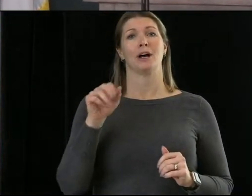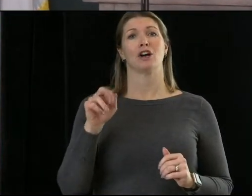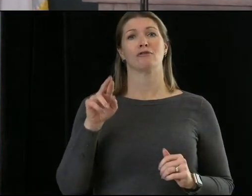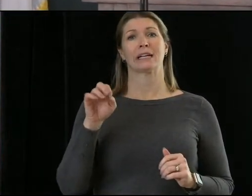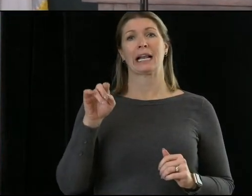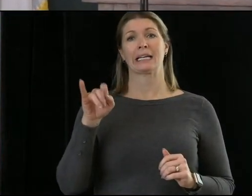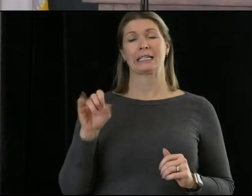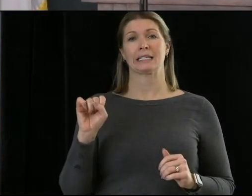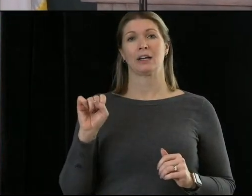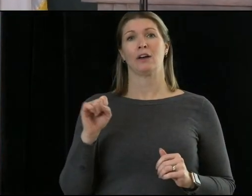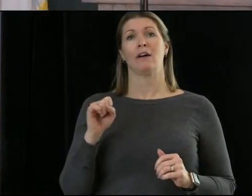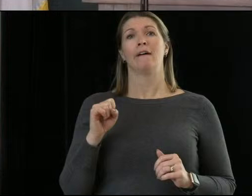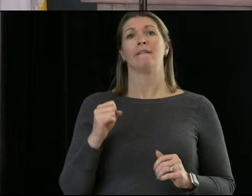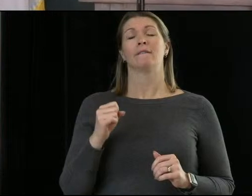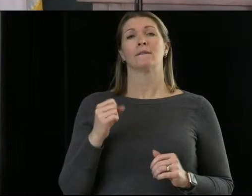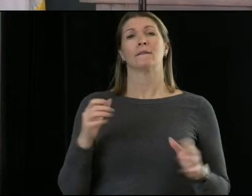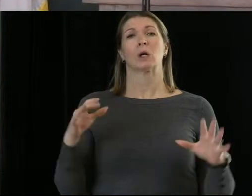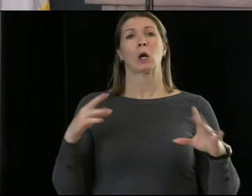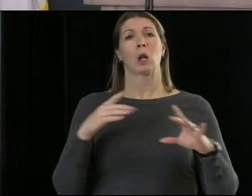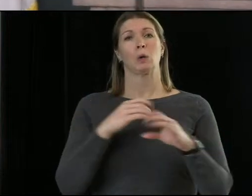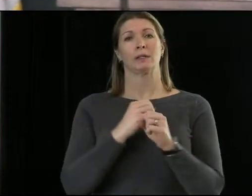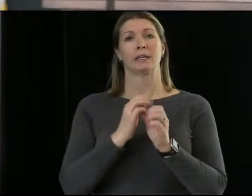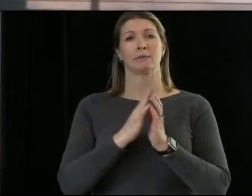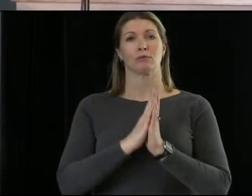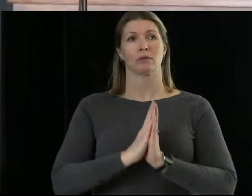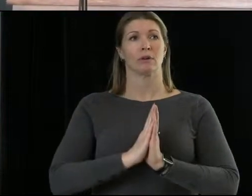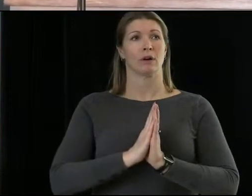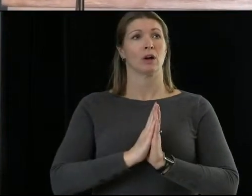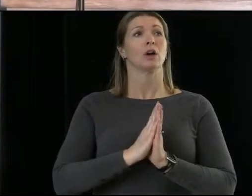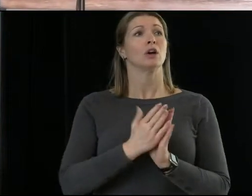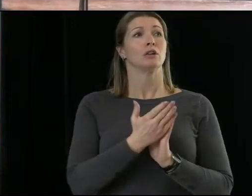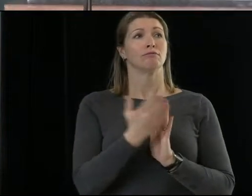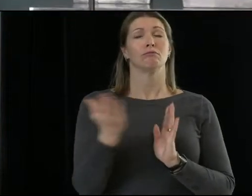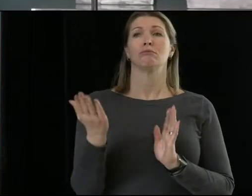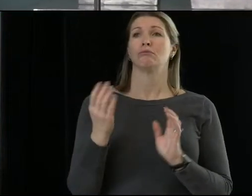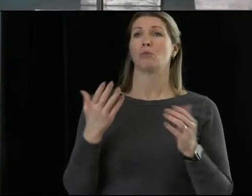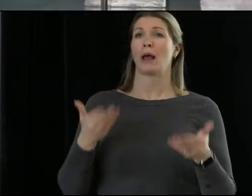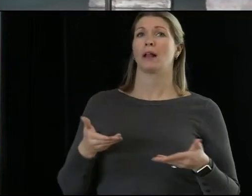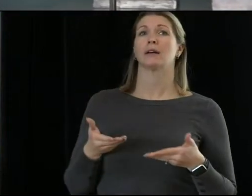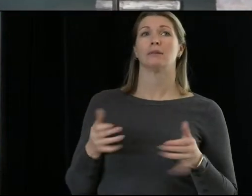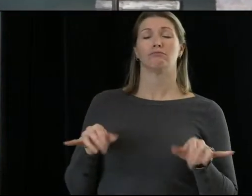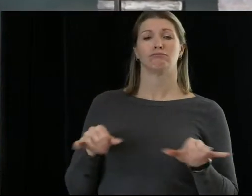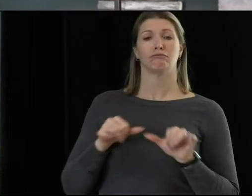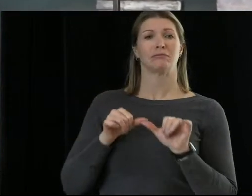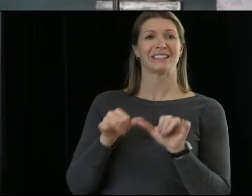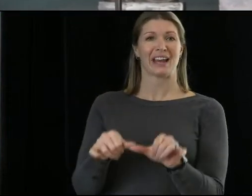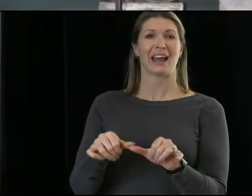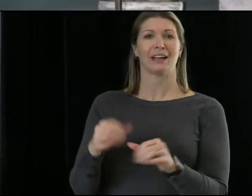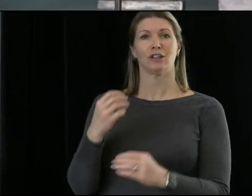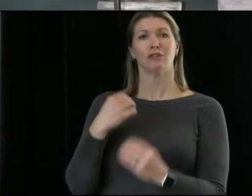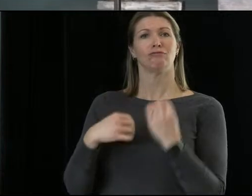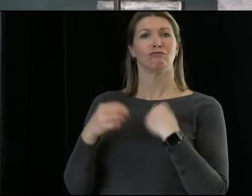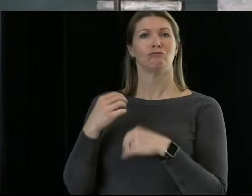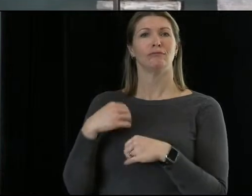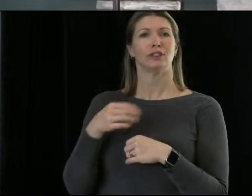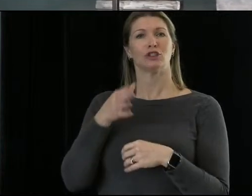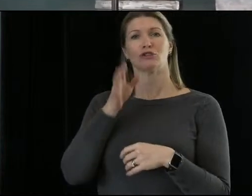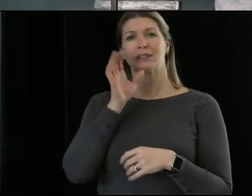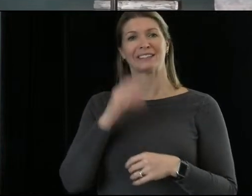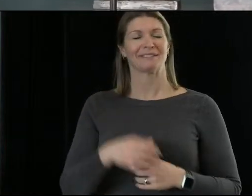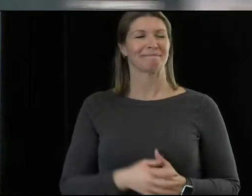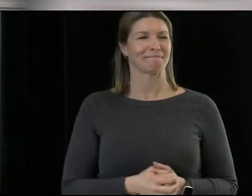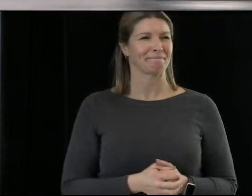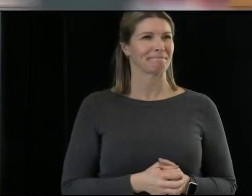Following this, you're all welcome to stay and share in some refreshments. Thank you again.